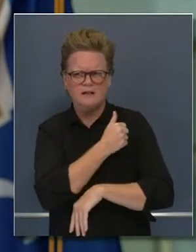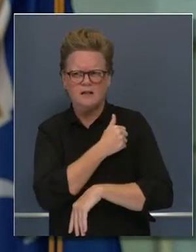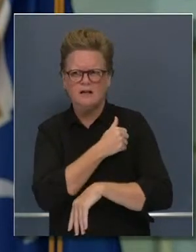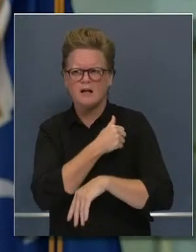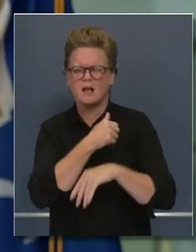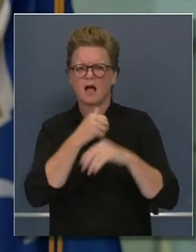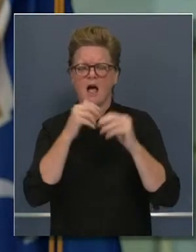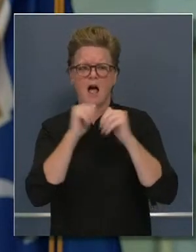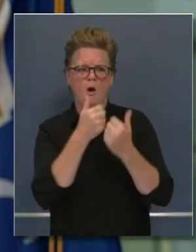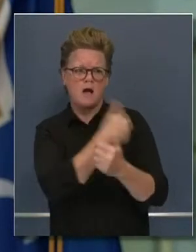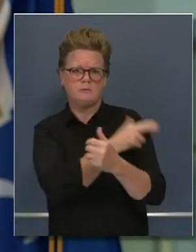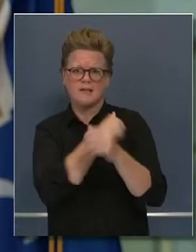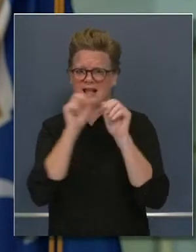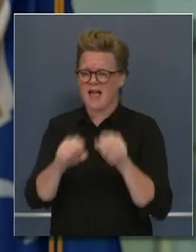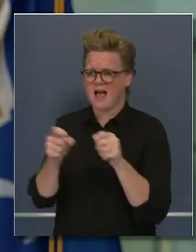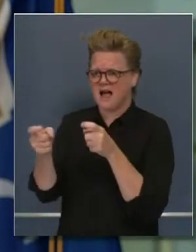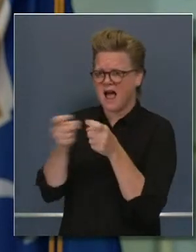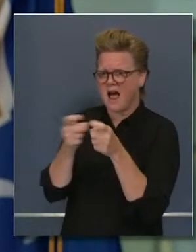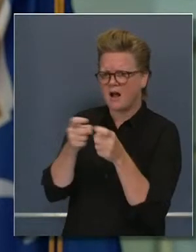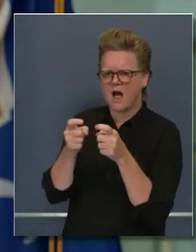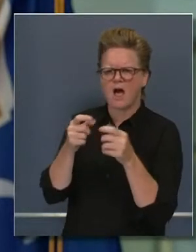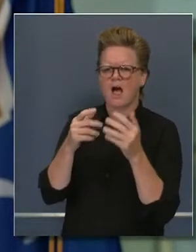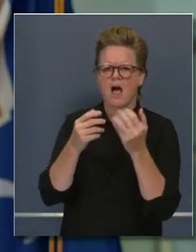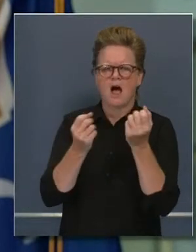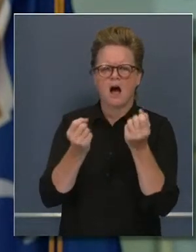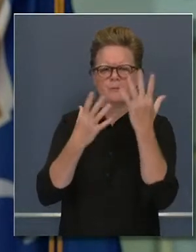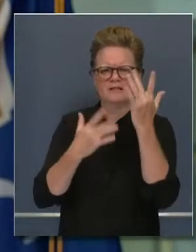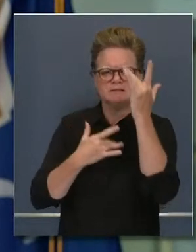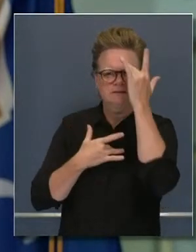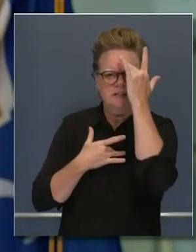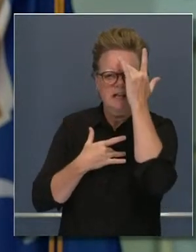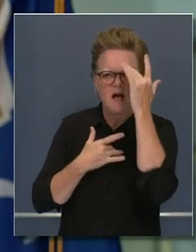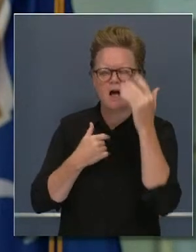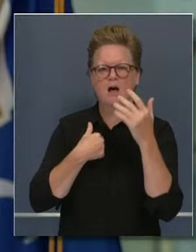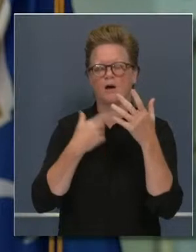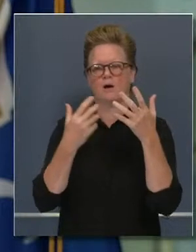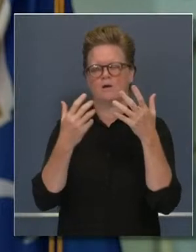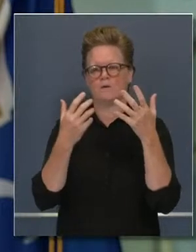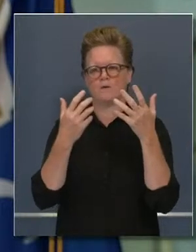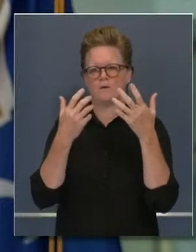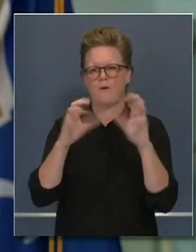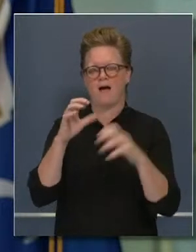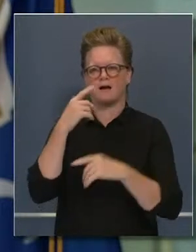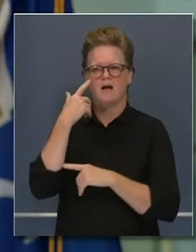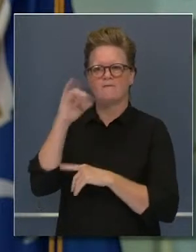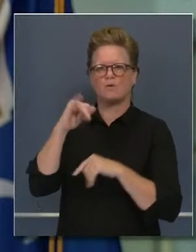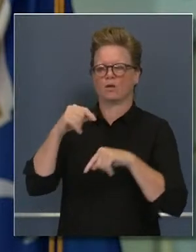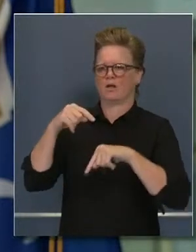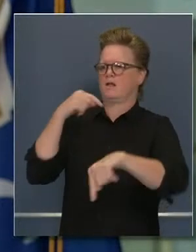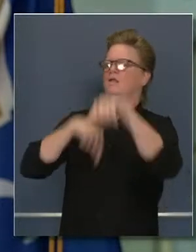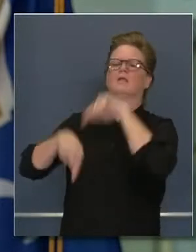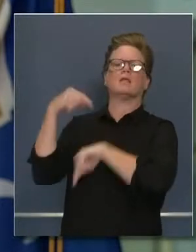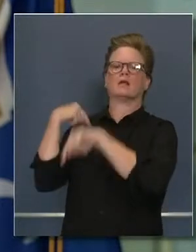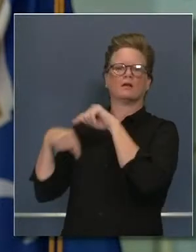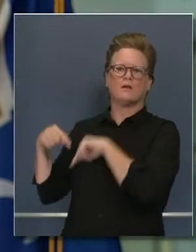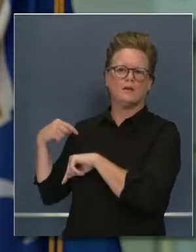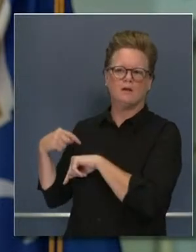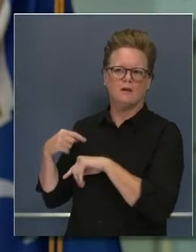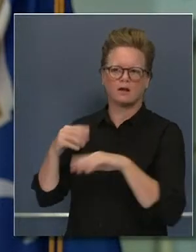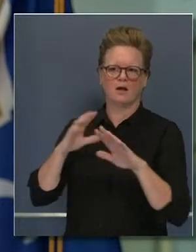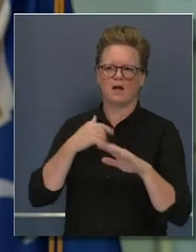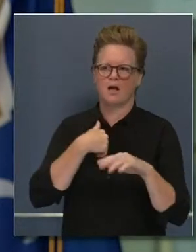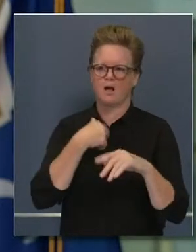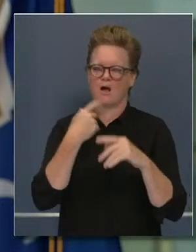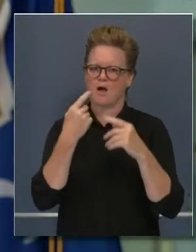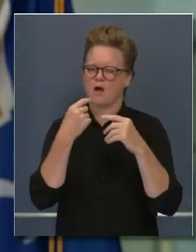as many people who are sick, and a situation we don't want to find California in again. So continued caution and